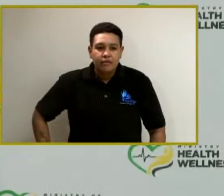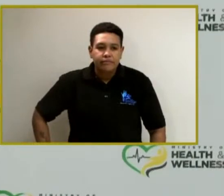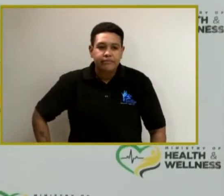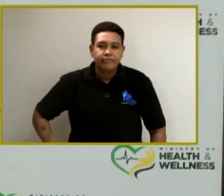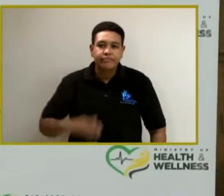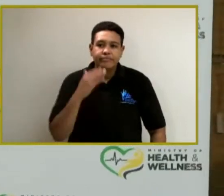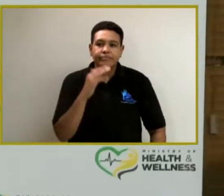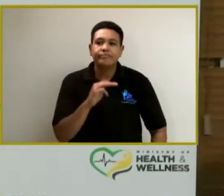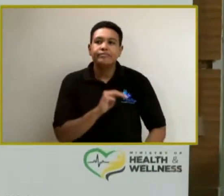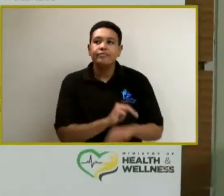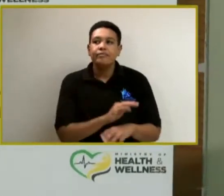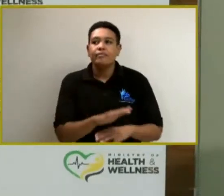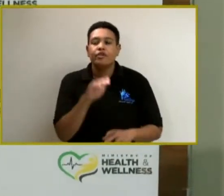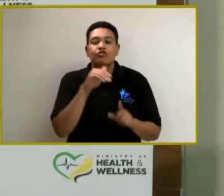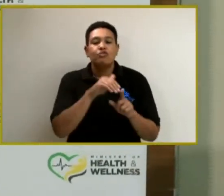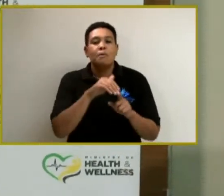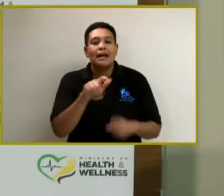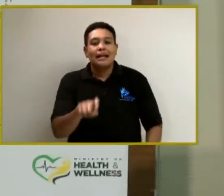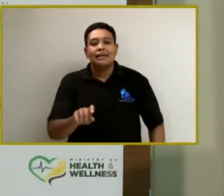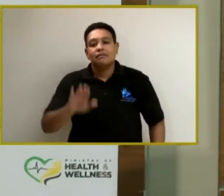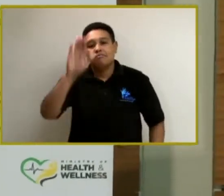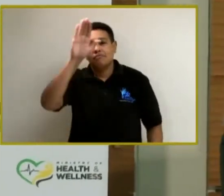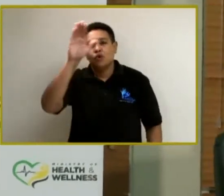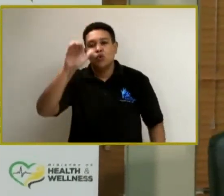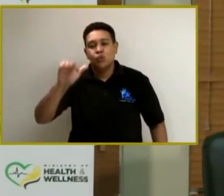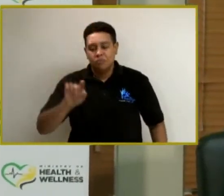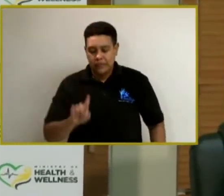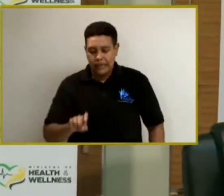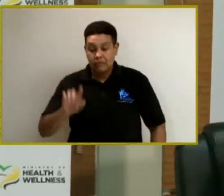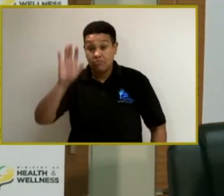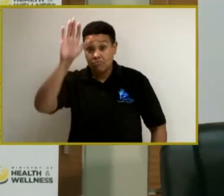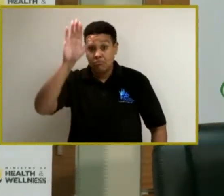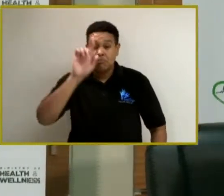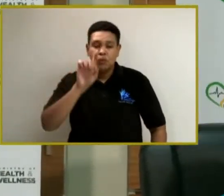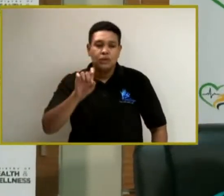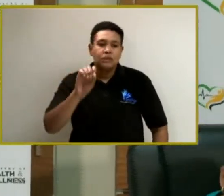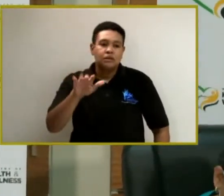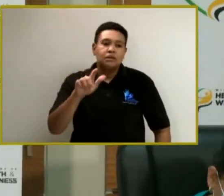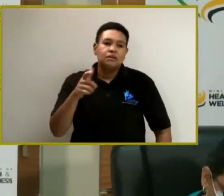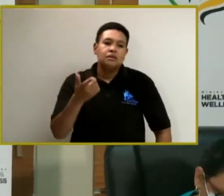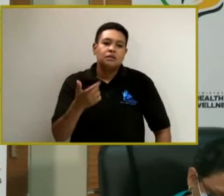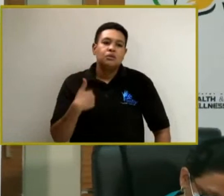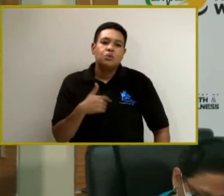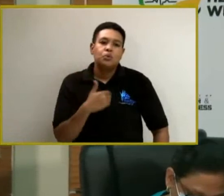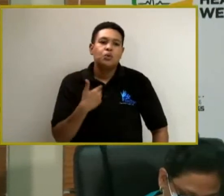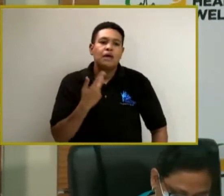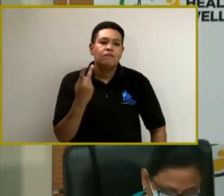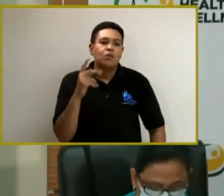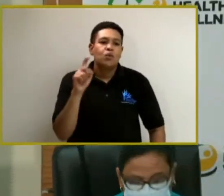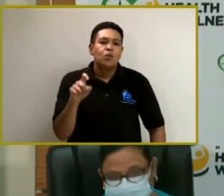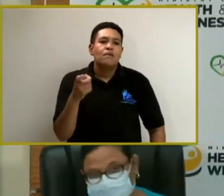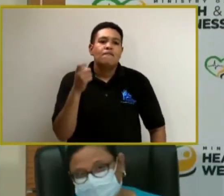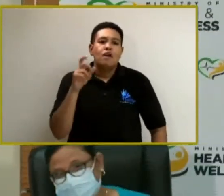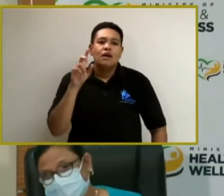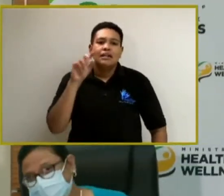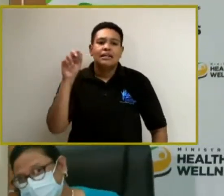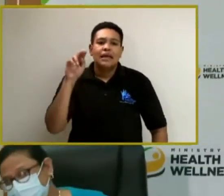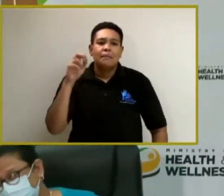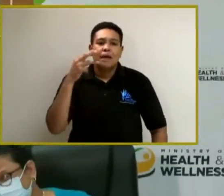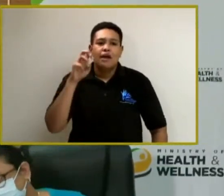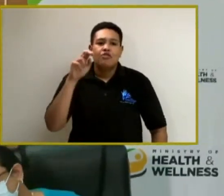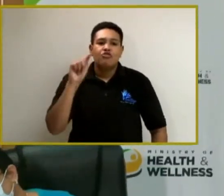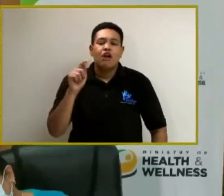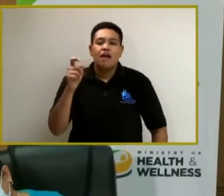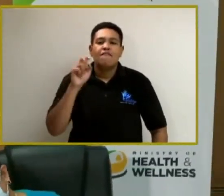media colleagues to use the raised hand feature on Zoom to pose their questions. We have two questions here from Debbie Ann Wright